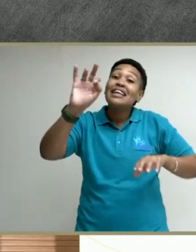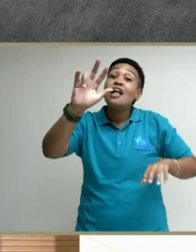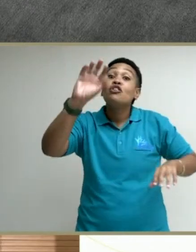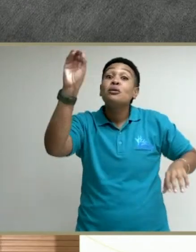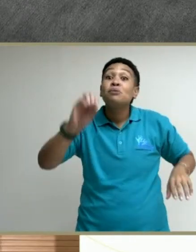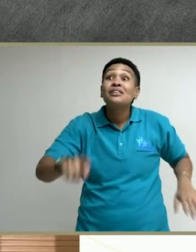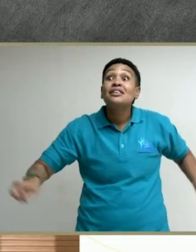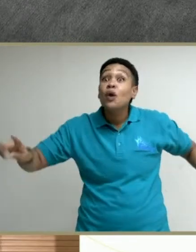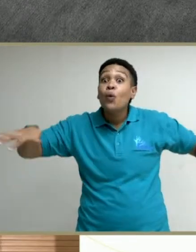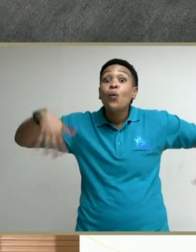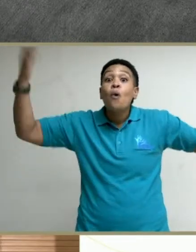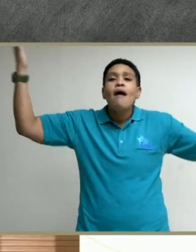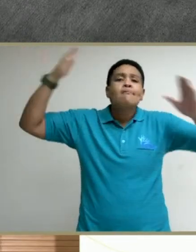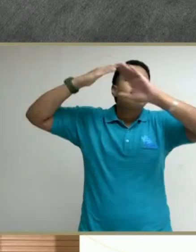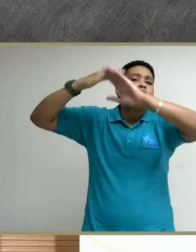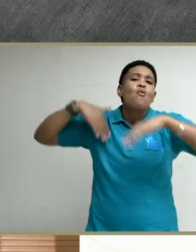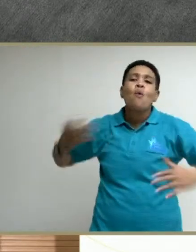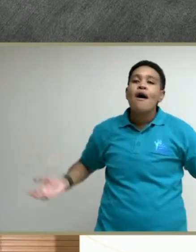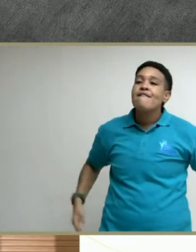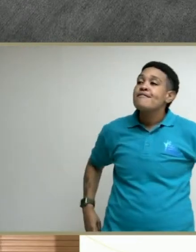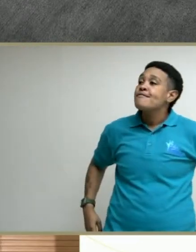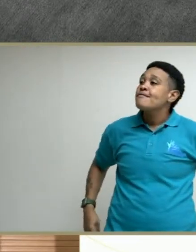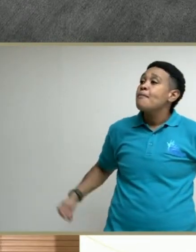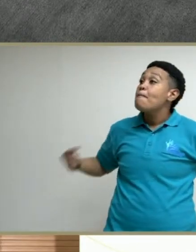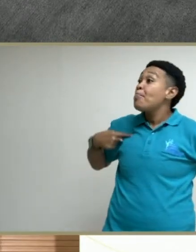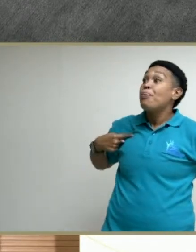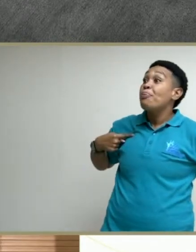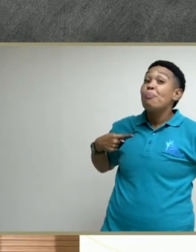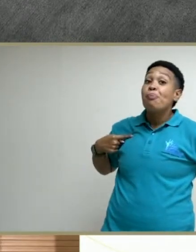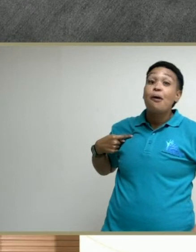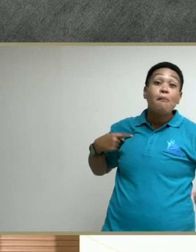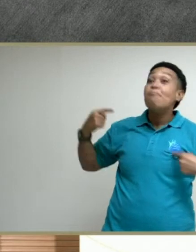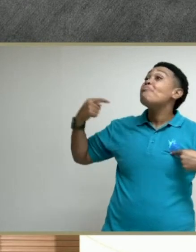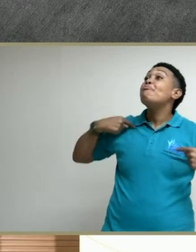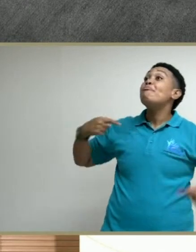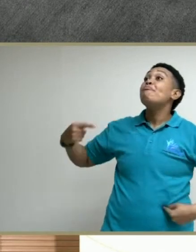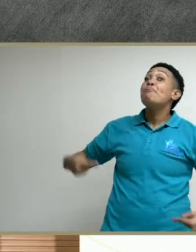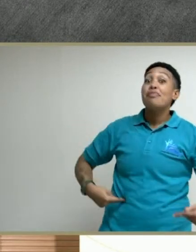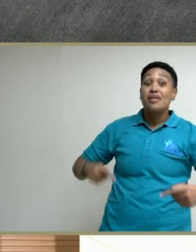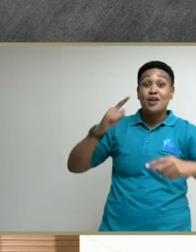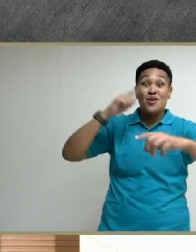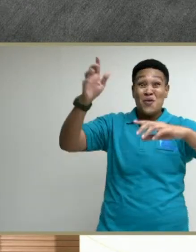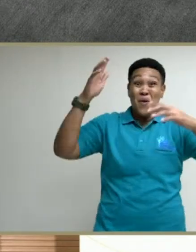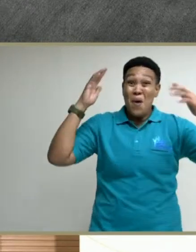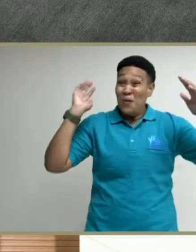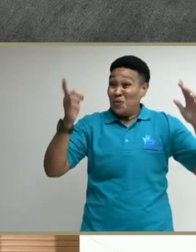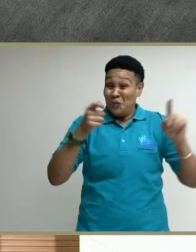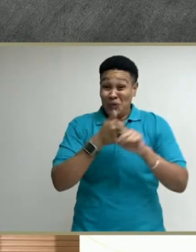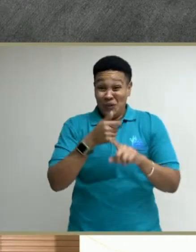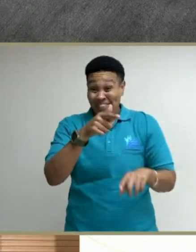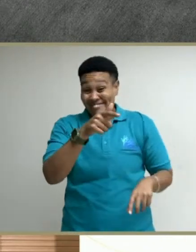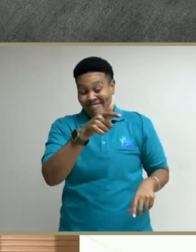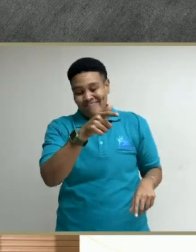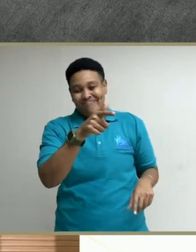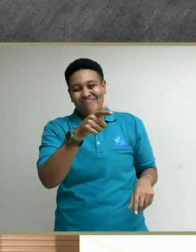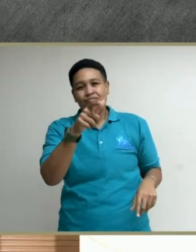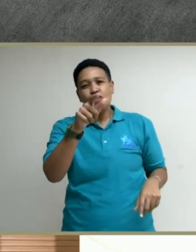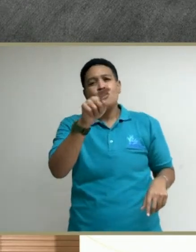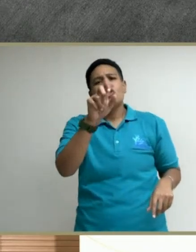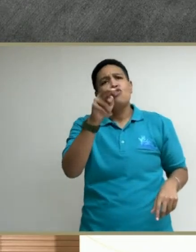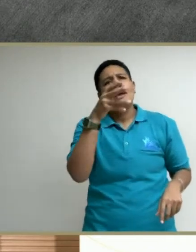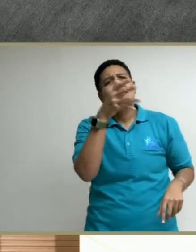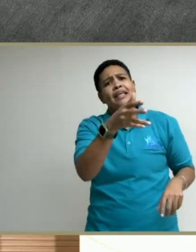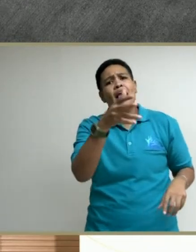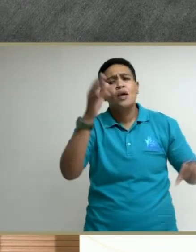immunity, then that would mean that even the wild strain, which is the strain that is regularly around,